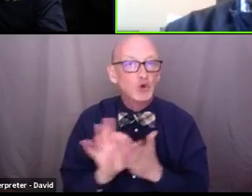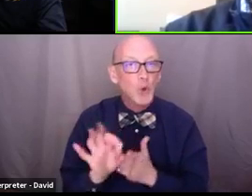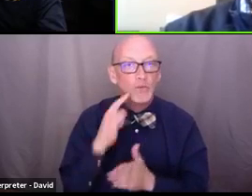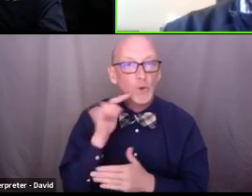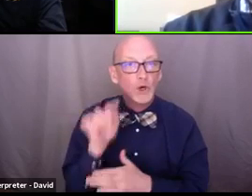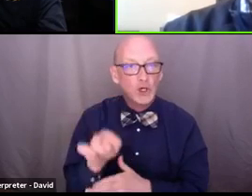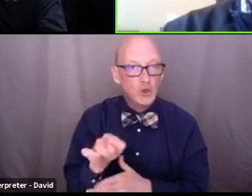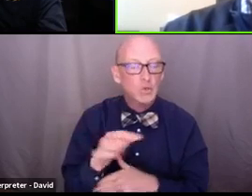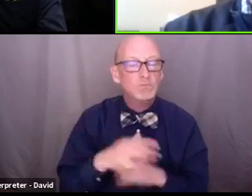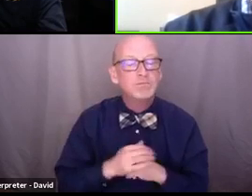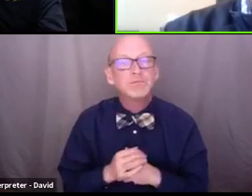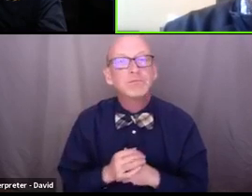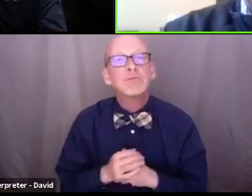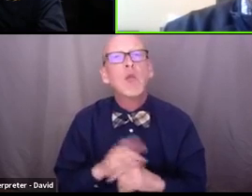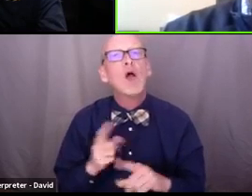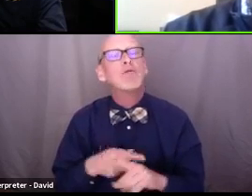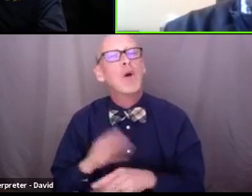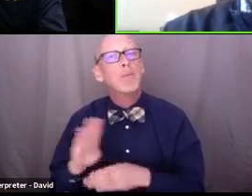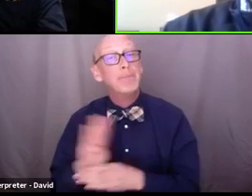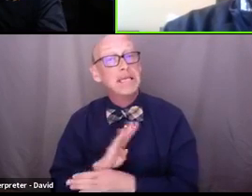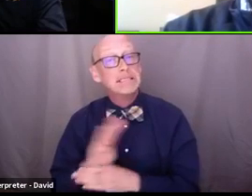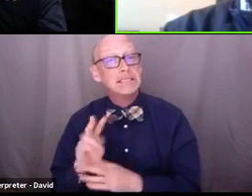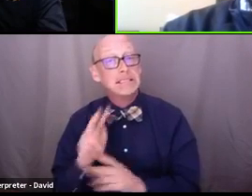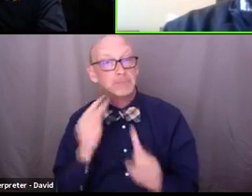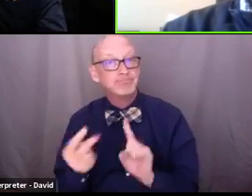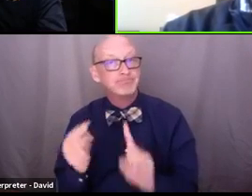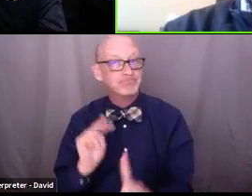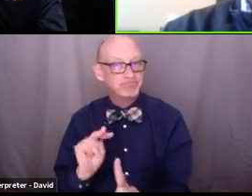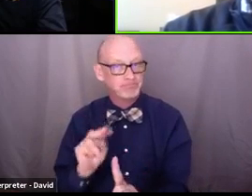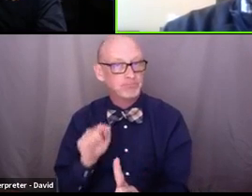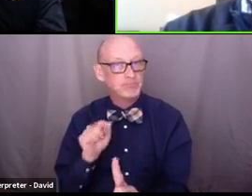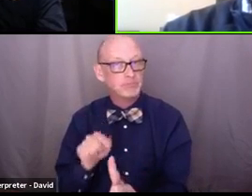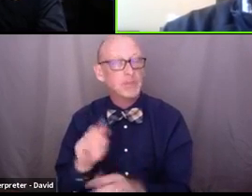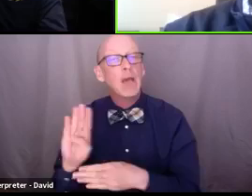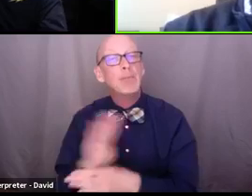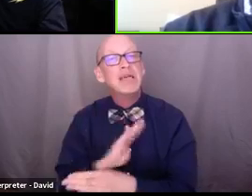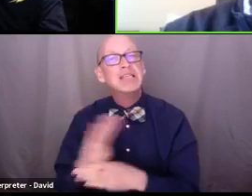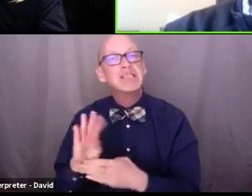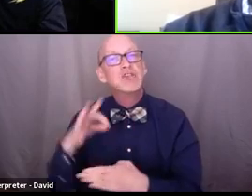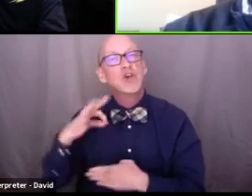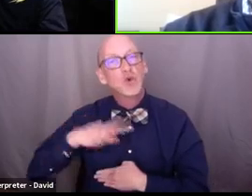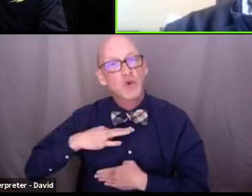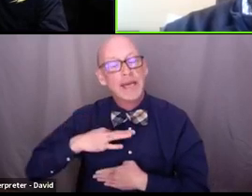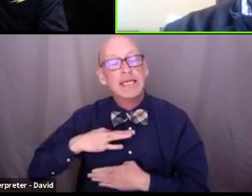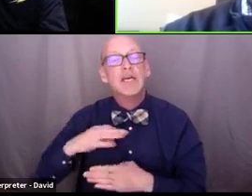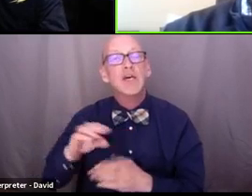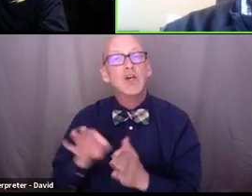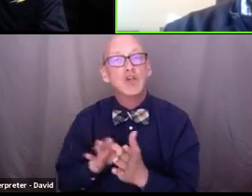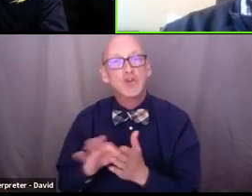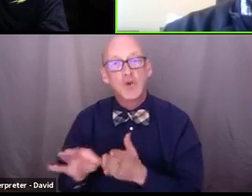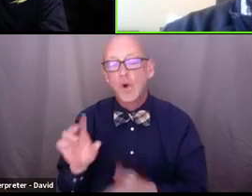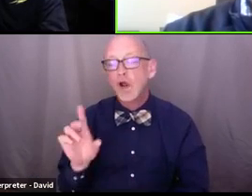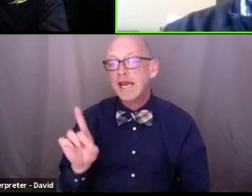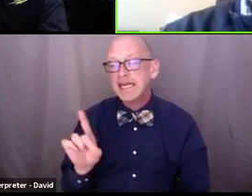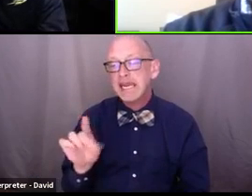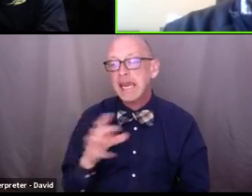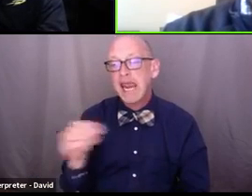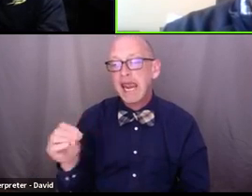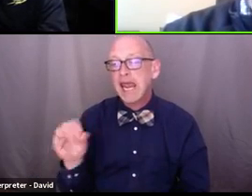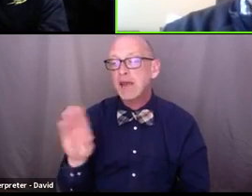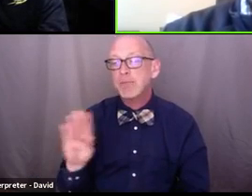personally. From a business perspective, you know, business credit score, and Dun & Bradstreet with DNB, which you may hear the